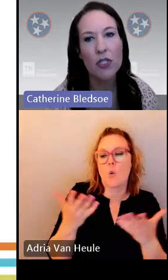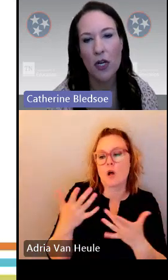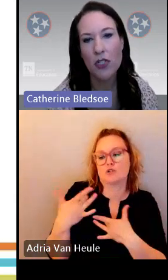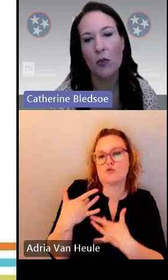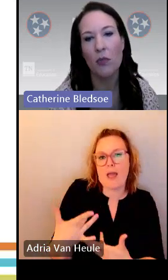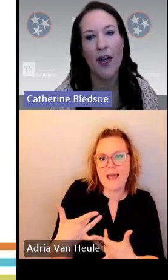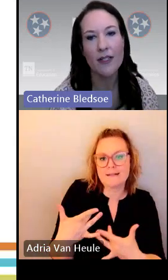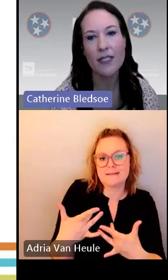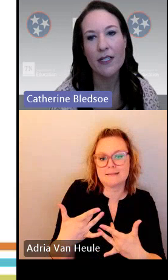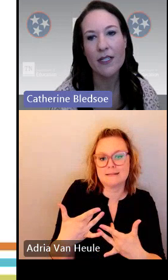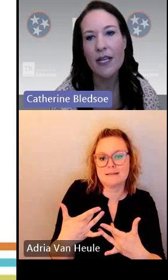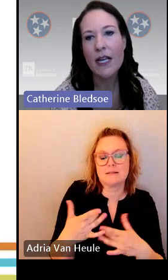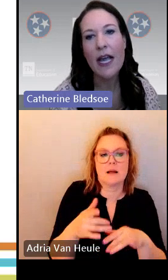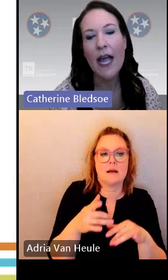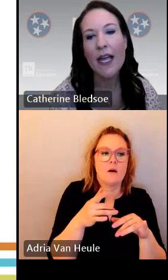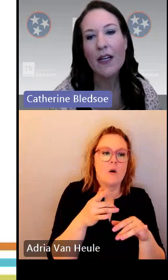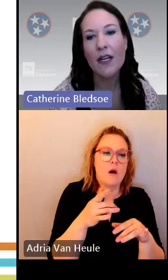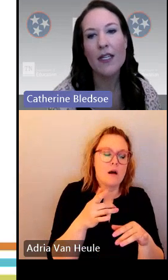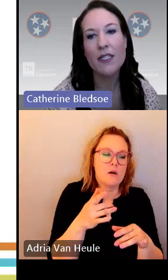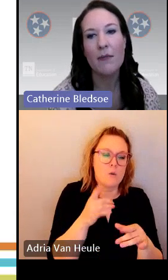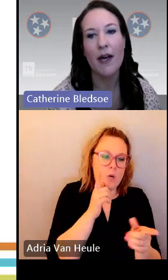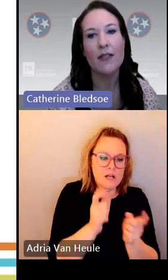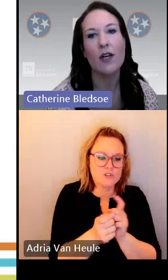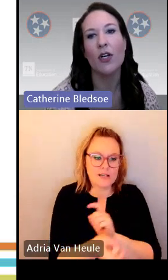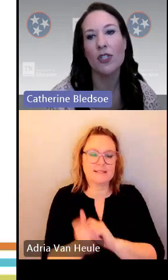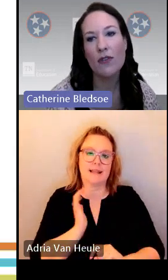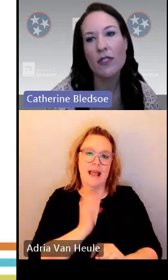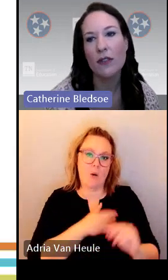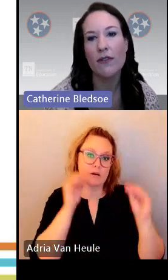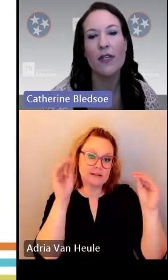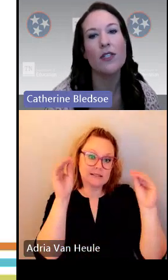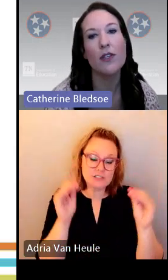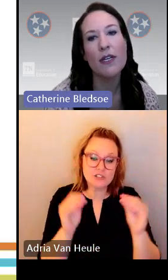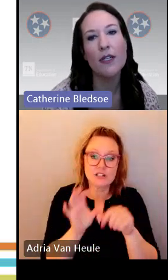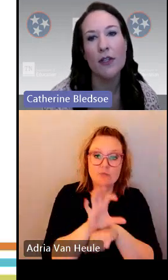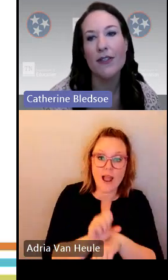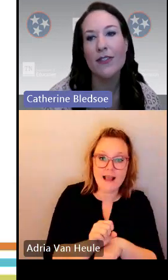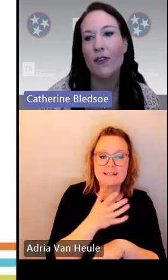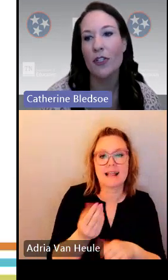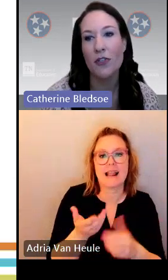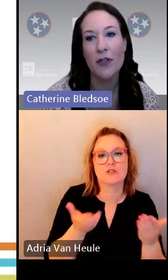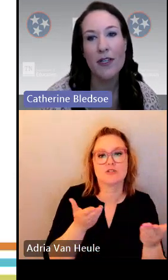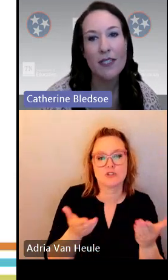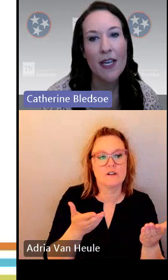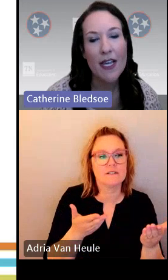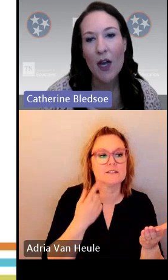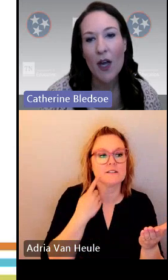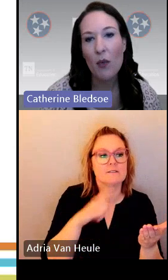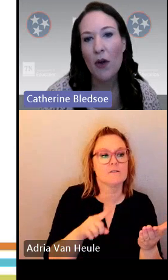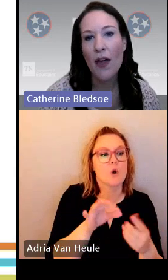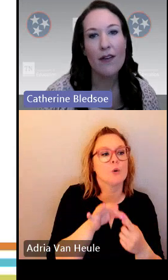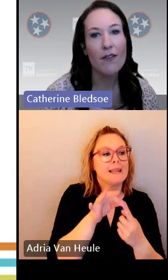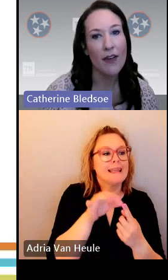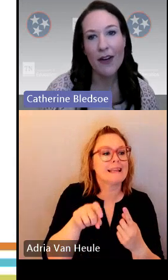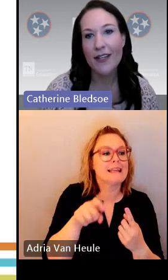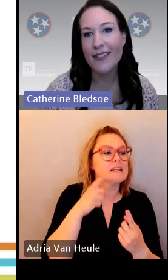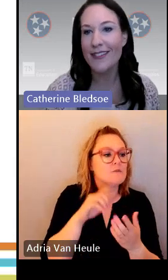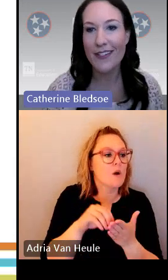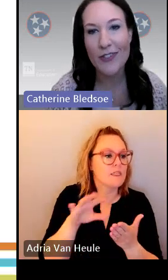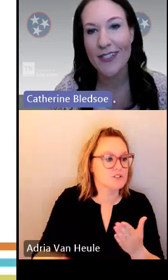inform our instructional practices, and customize our service delivery to the unique needs of our students. And we know